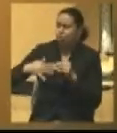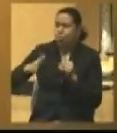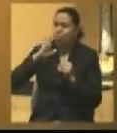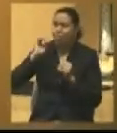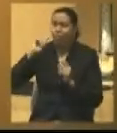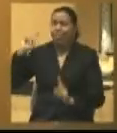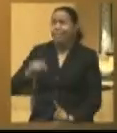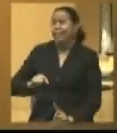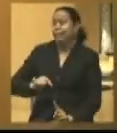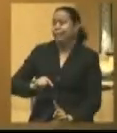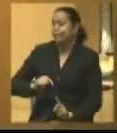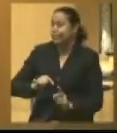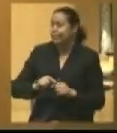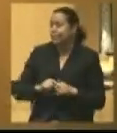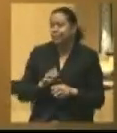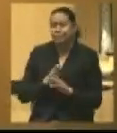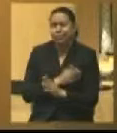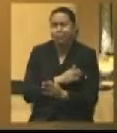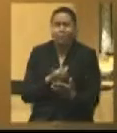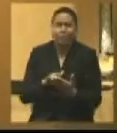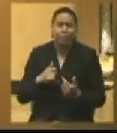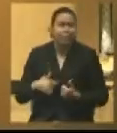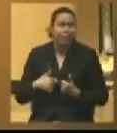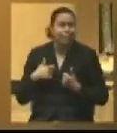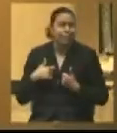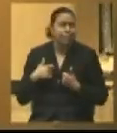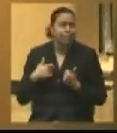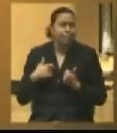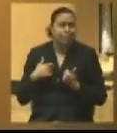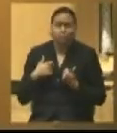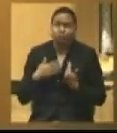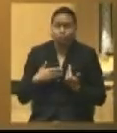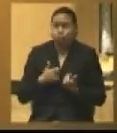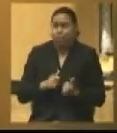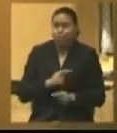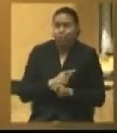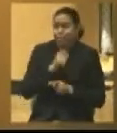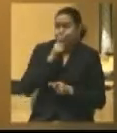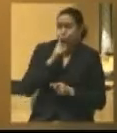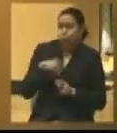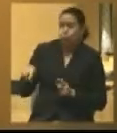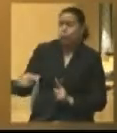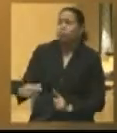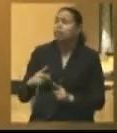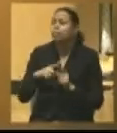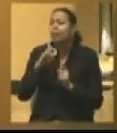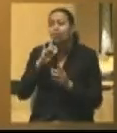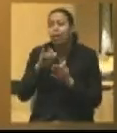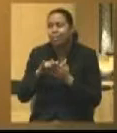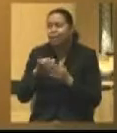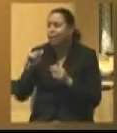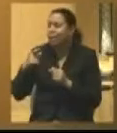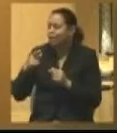act. And before that, I never in my life felt more certain that I was doing right. And for that matter, the abolitionists on January 1st held a great big